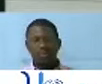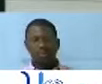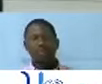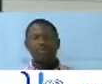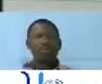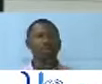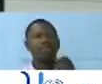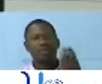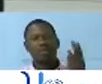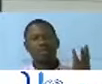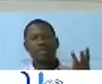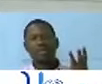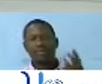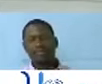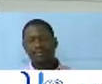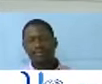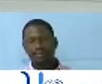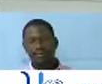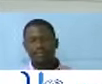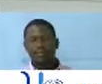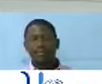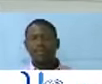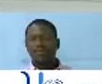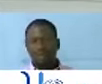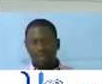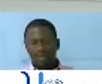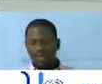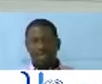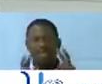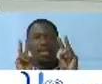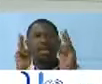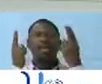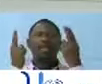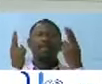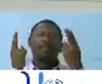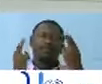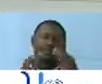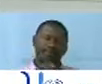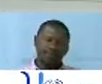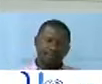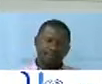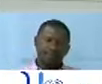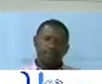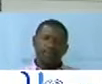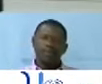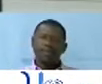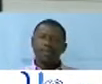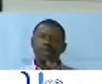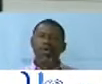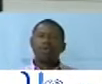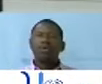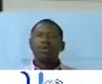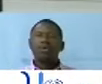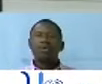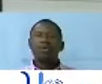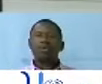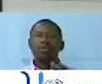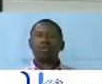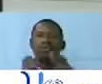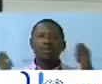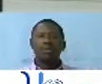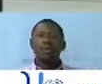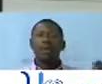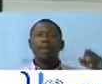headline. Daldi won nañu bind nak li gëna fess nak ci buntu bopi xibaar yi. The Point newspaper. Ci Point newspaper,